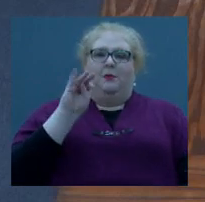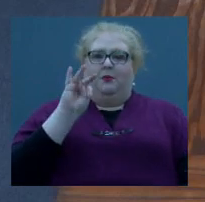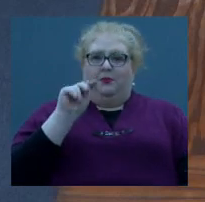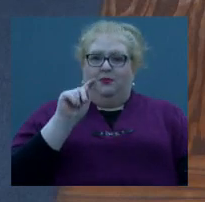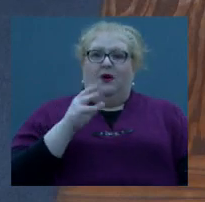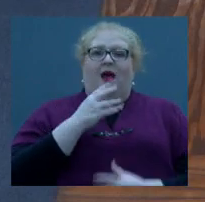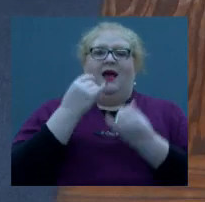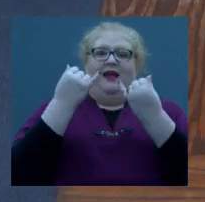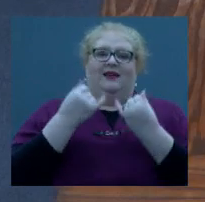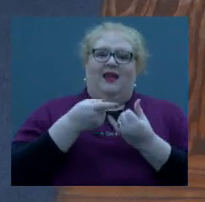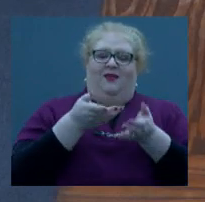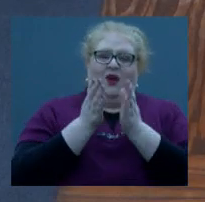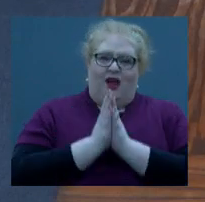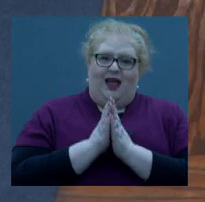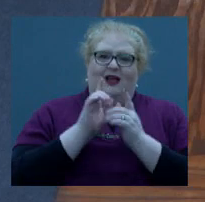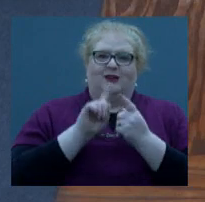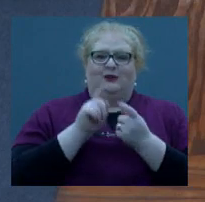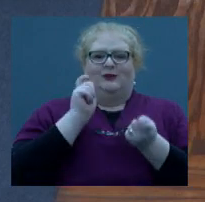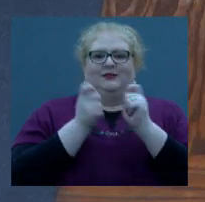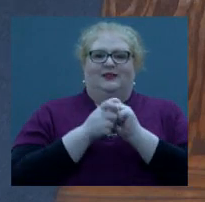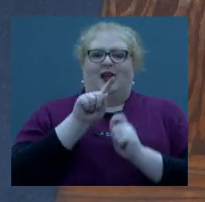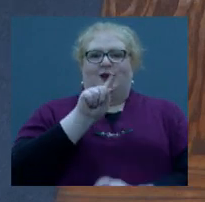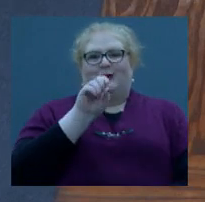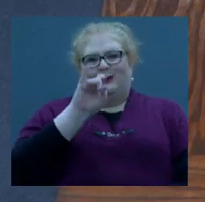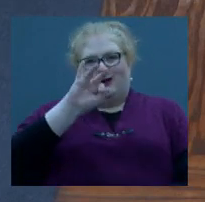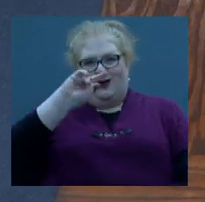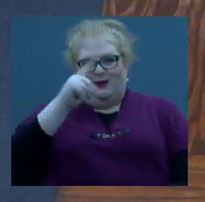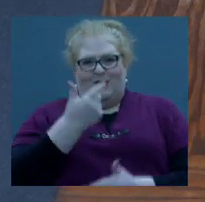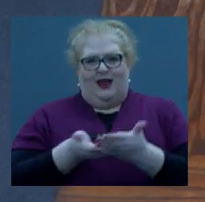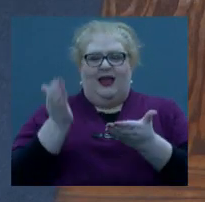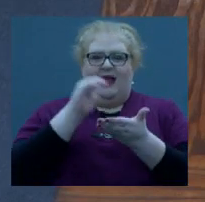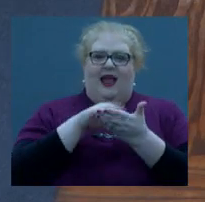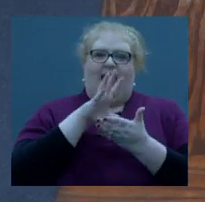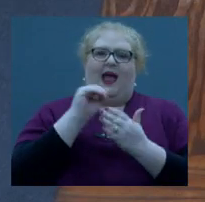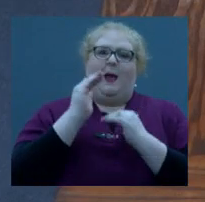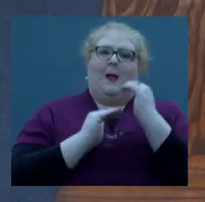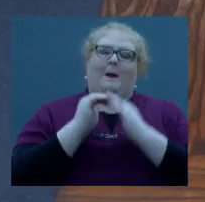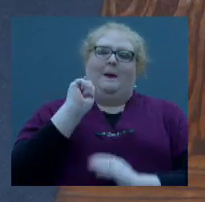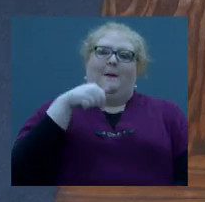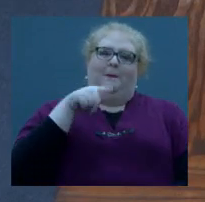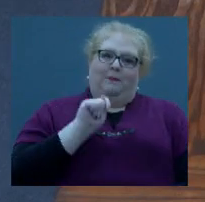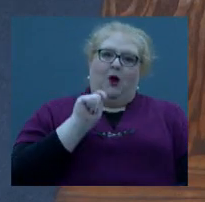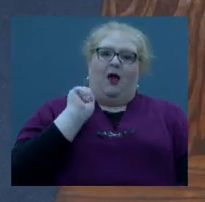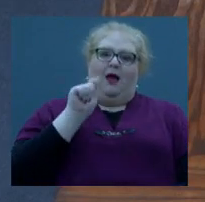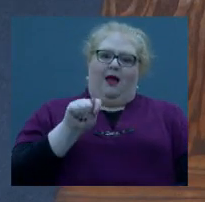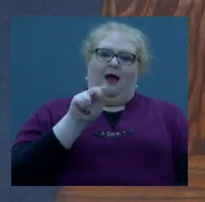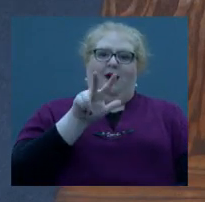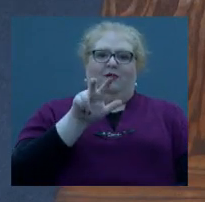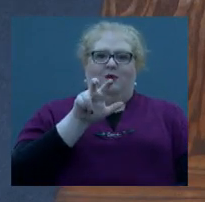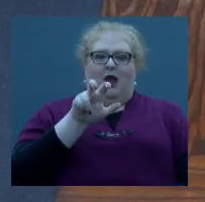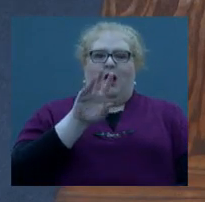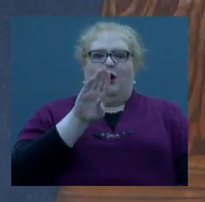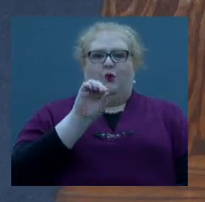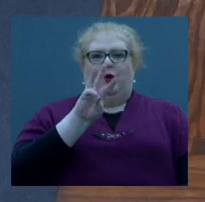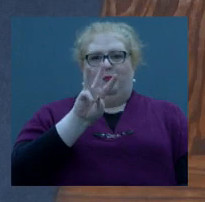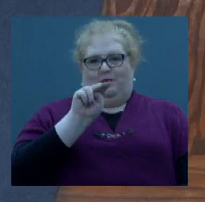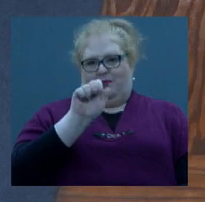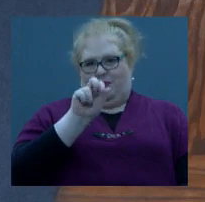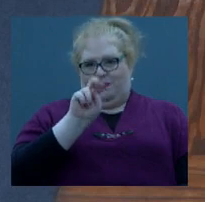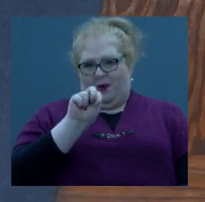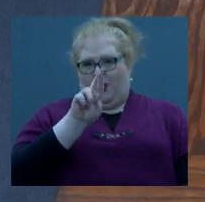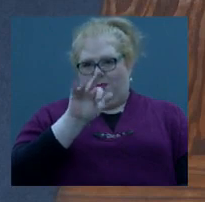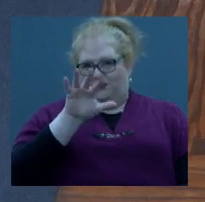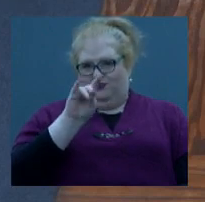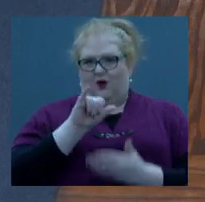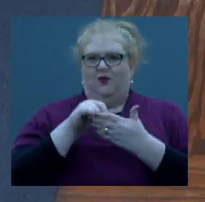Richardson properties are asking to change the zoning again and build apartments at 300 Bowman Road, as we've all